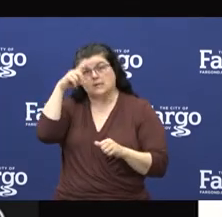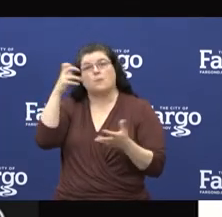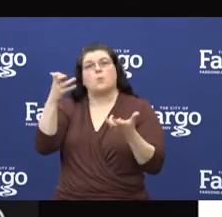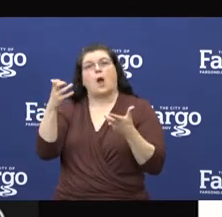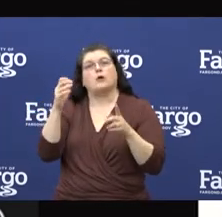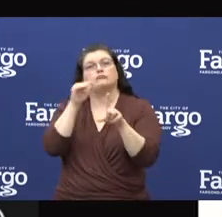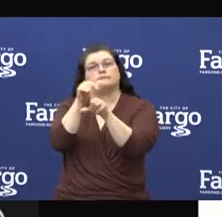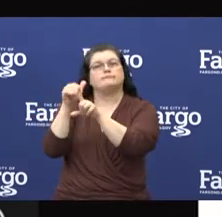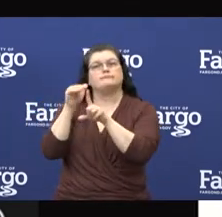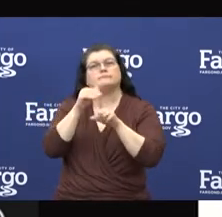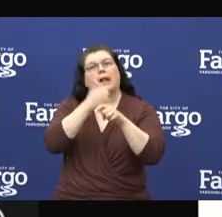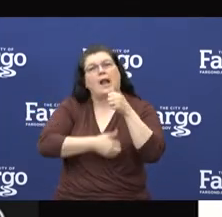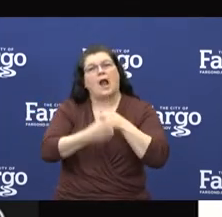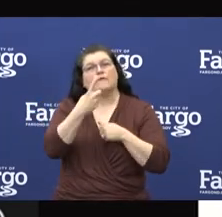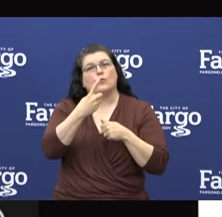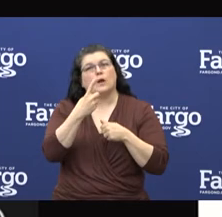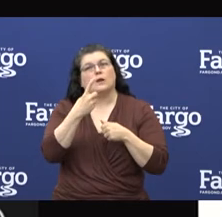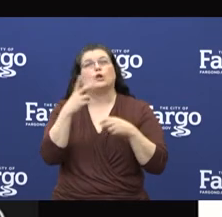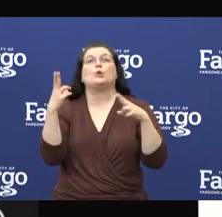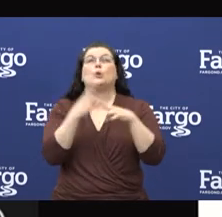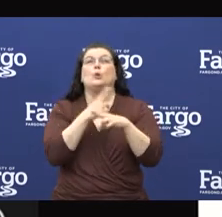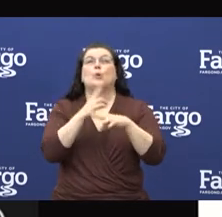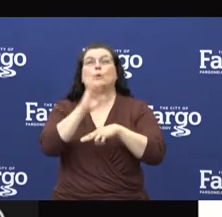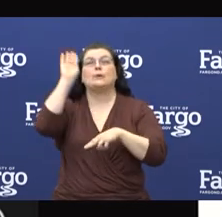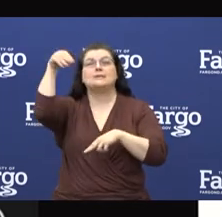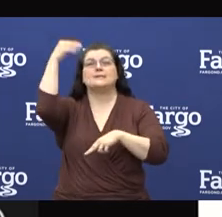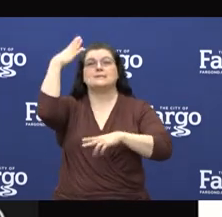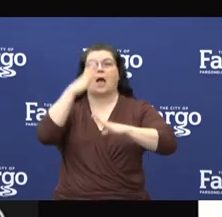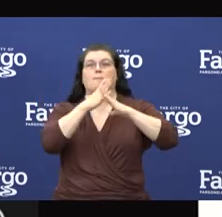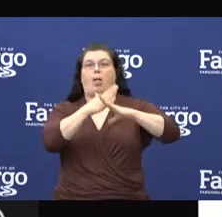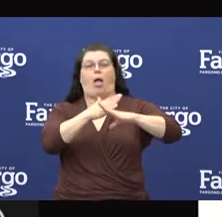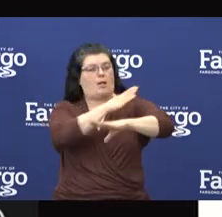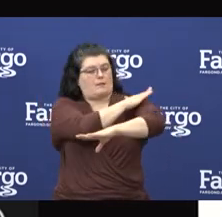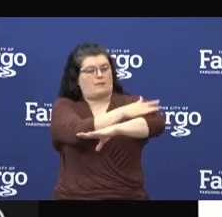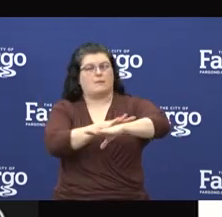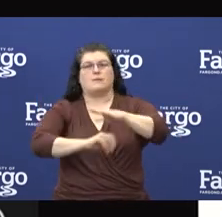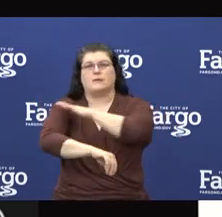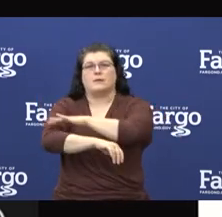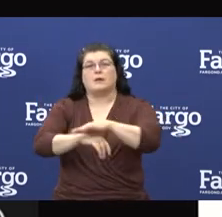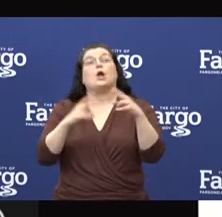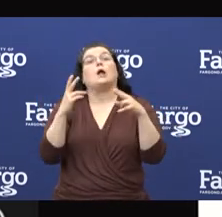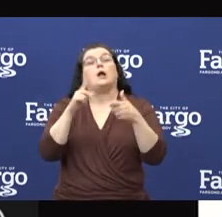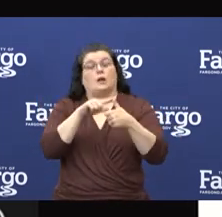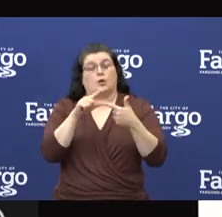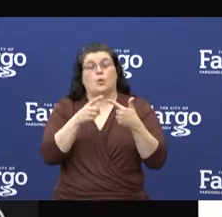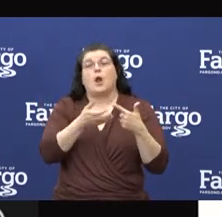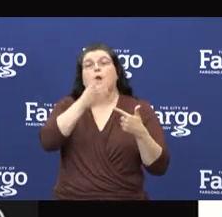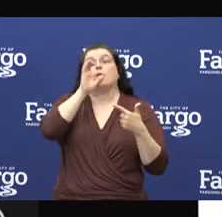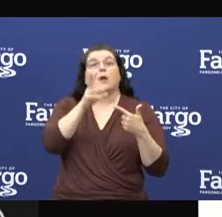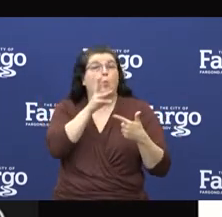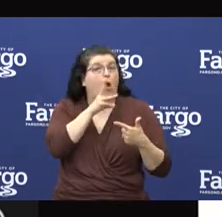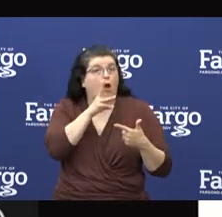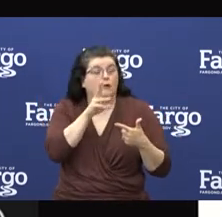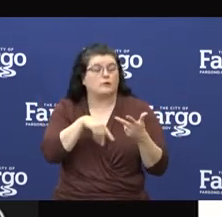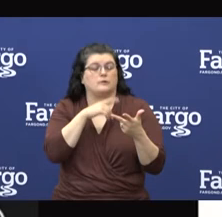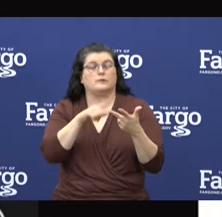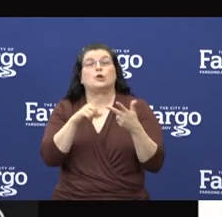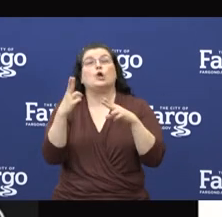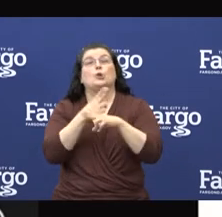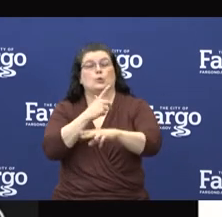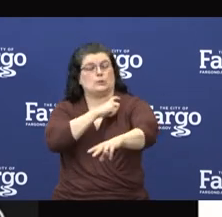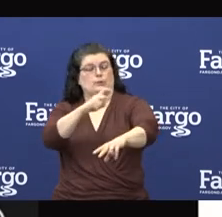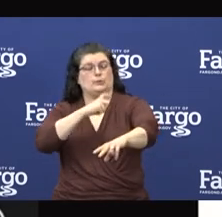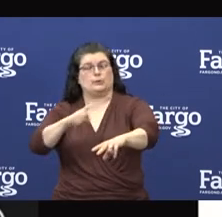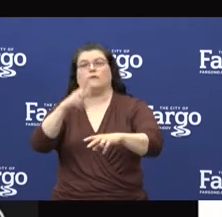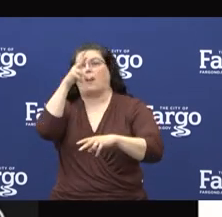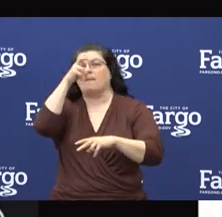to everyone as well. Use sunblock, stay hydrated, use appropriate mosquito repellent,